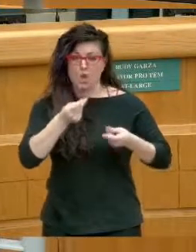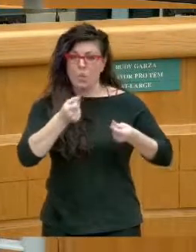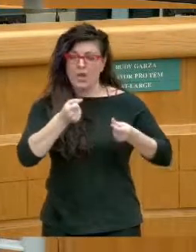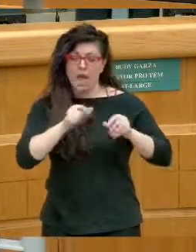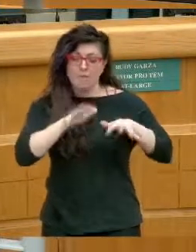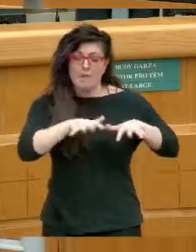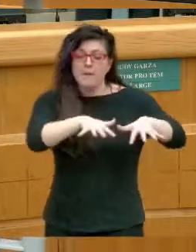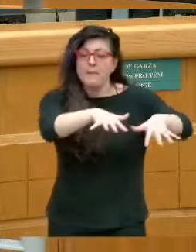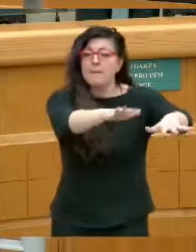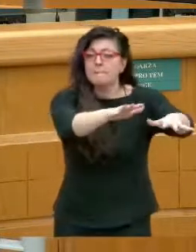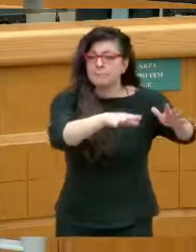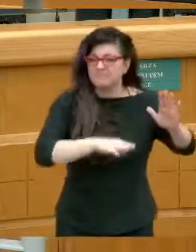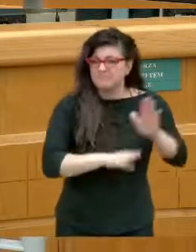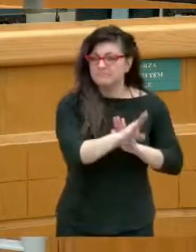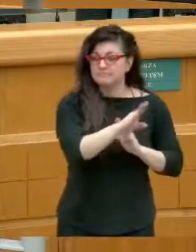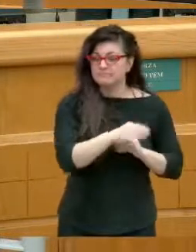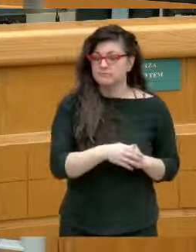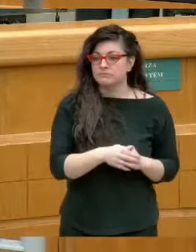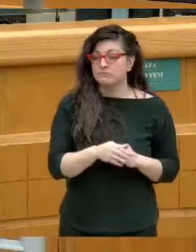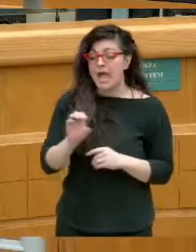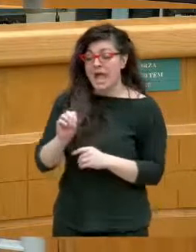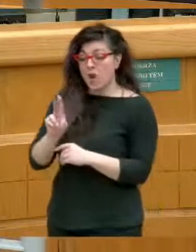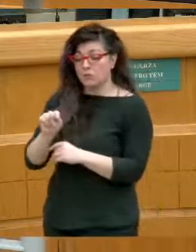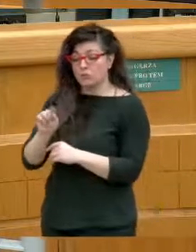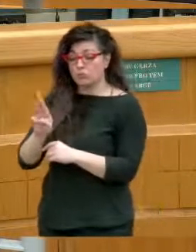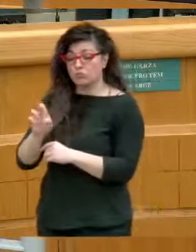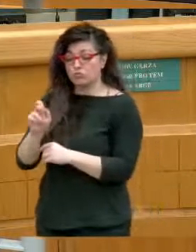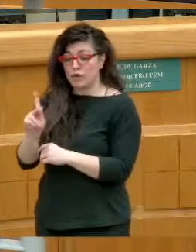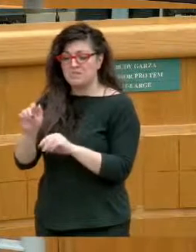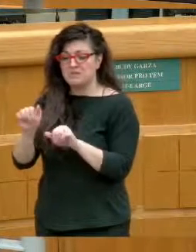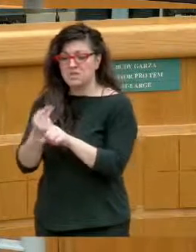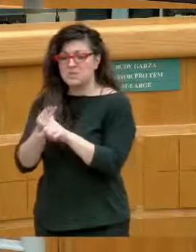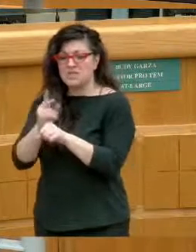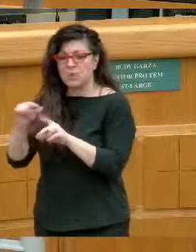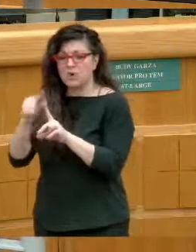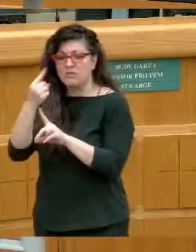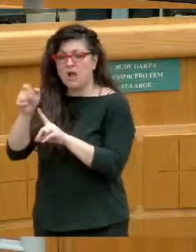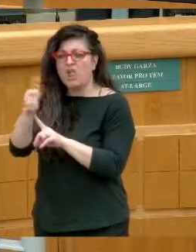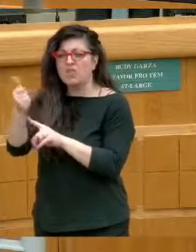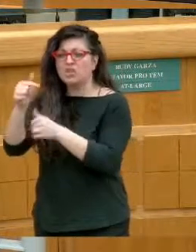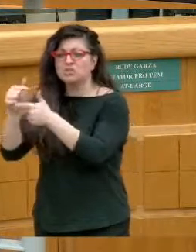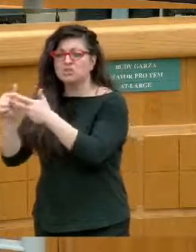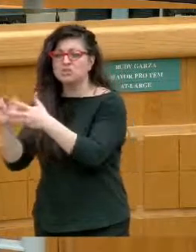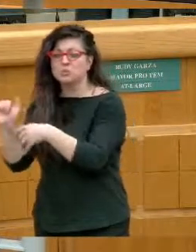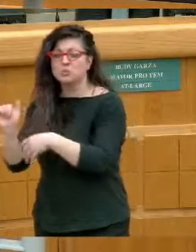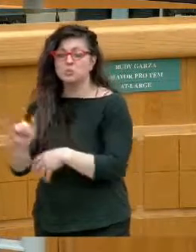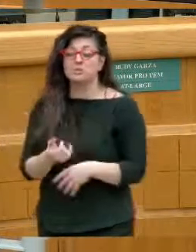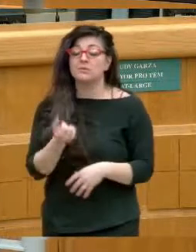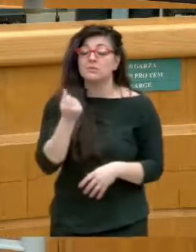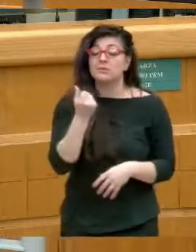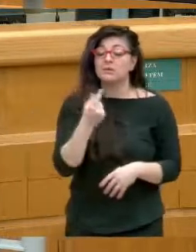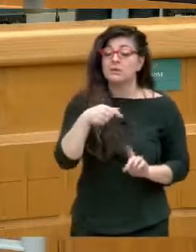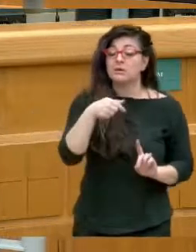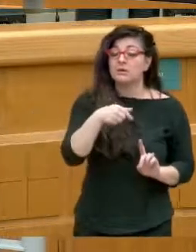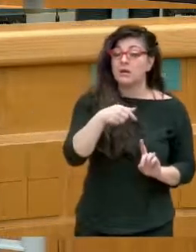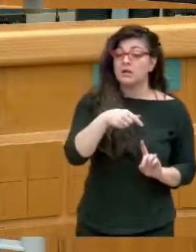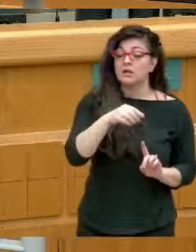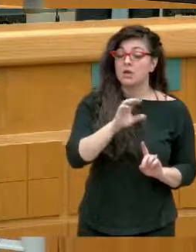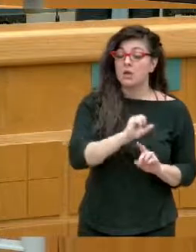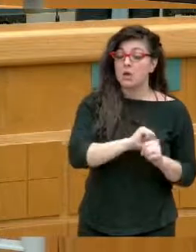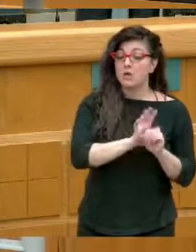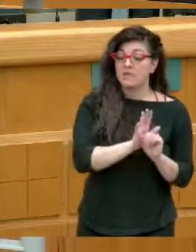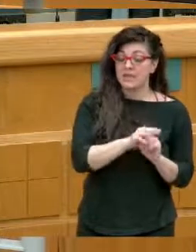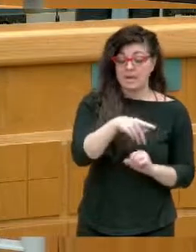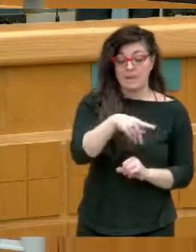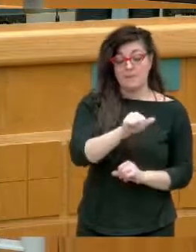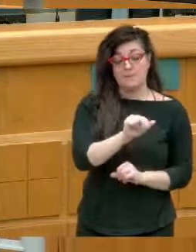be used for other situations, but COVID-19 around the world, it's a pandemic, but it's also considered an outbreak. But we can also have